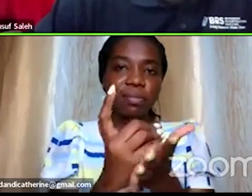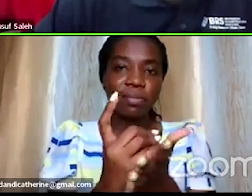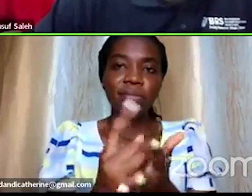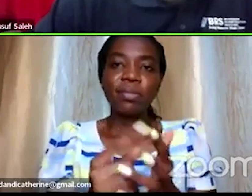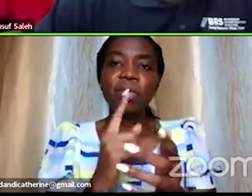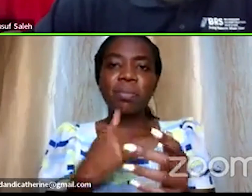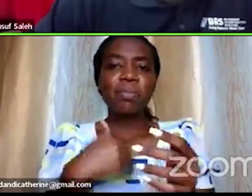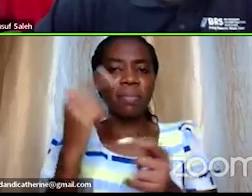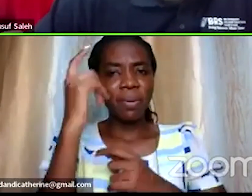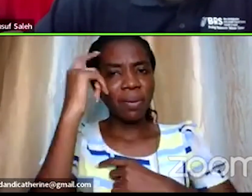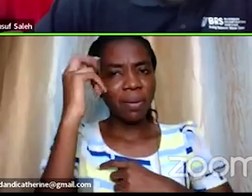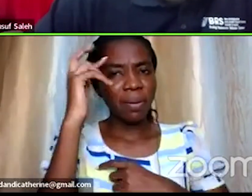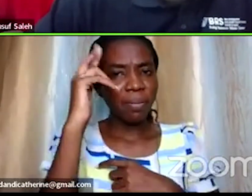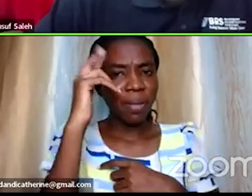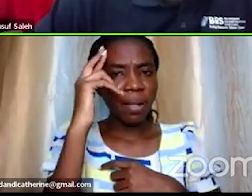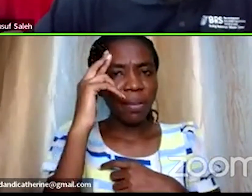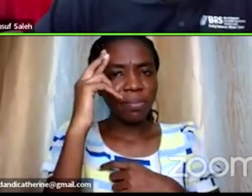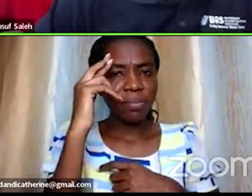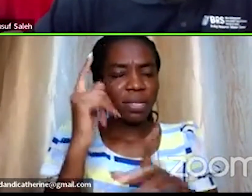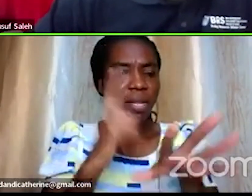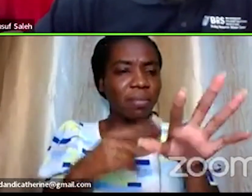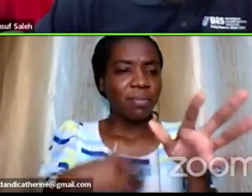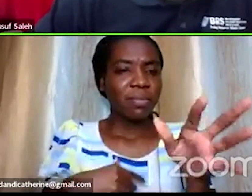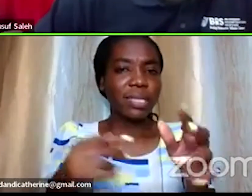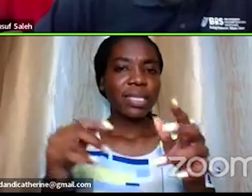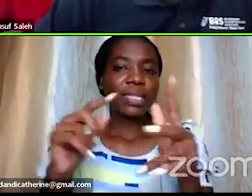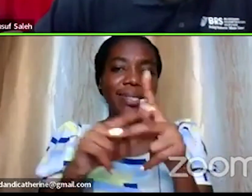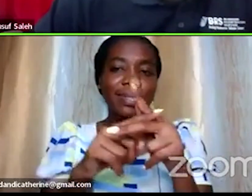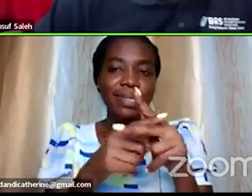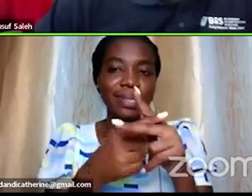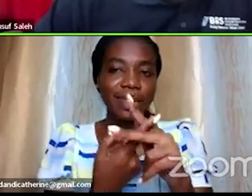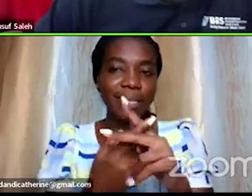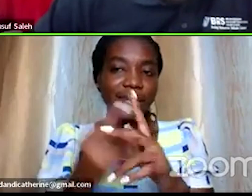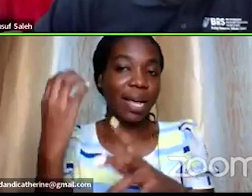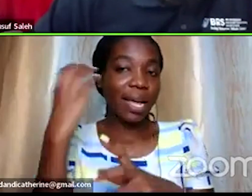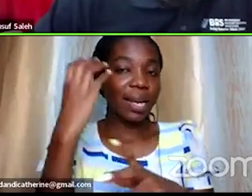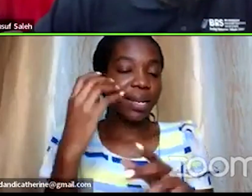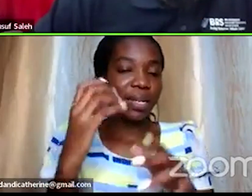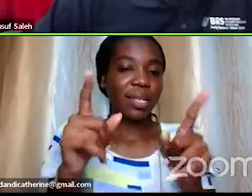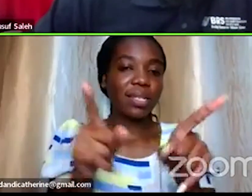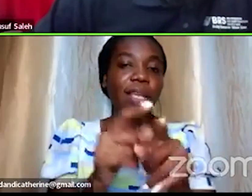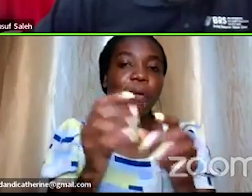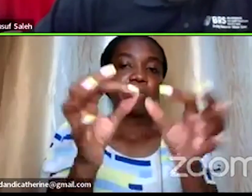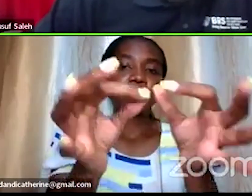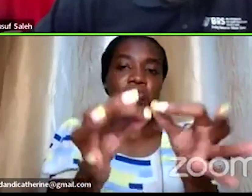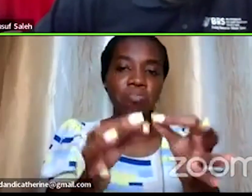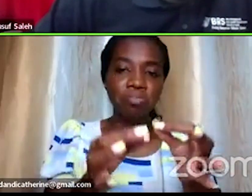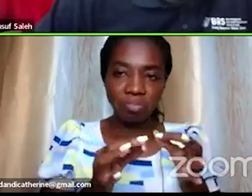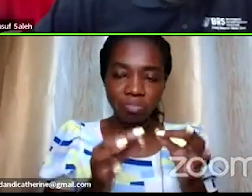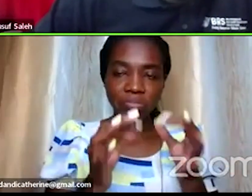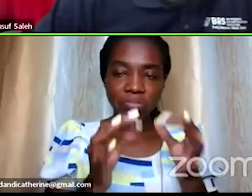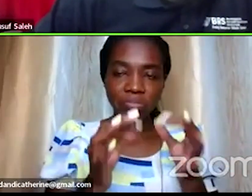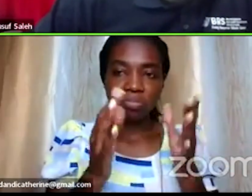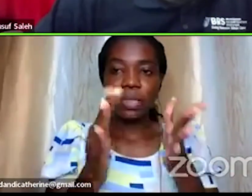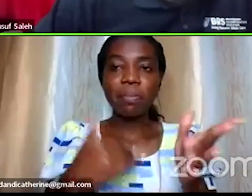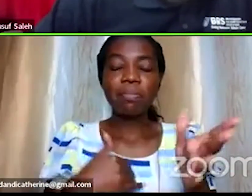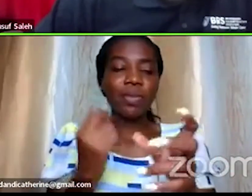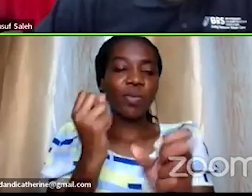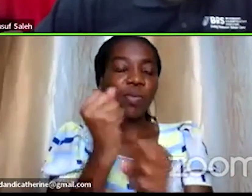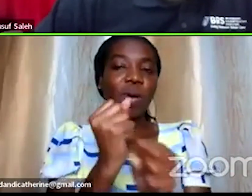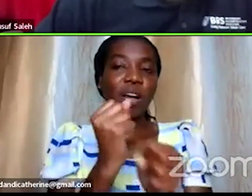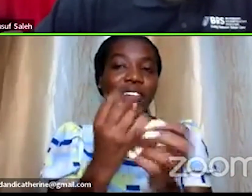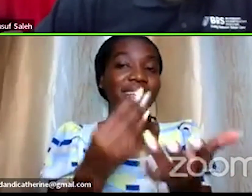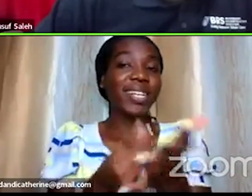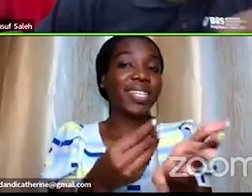starting my career, I started as an account clerk, where I worked in a finance department,